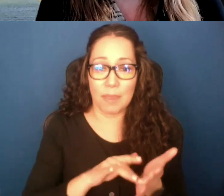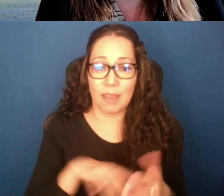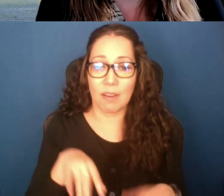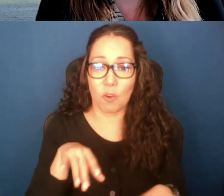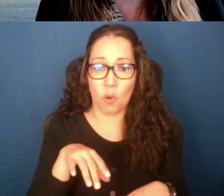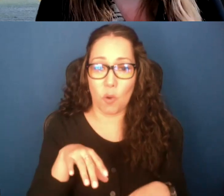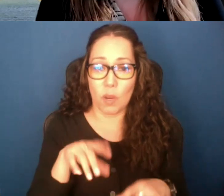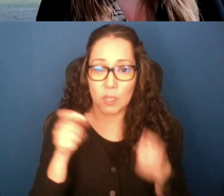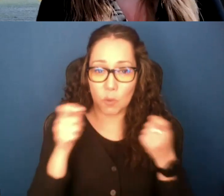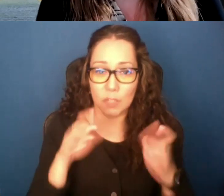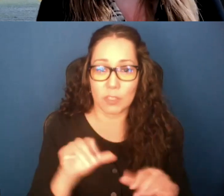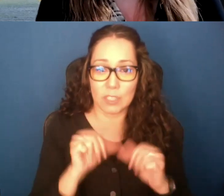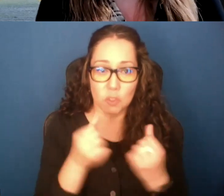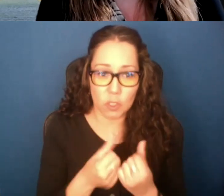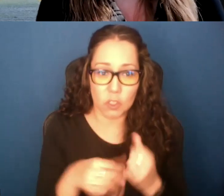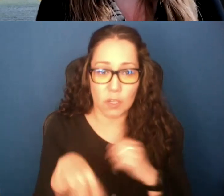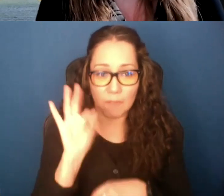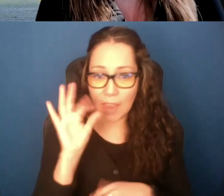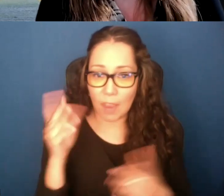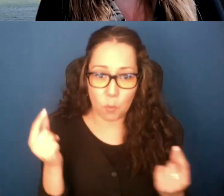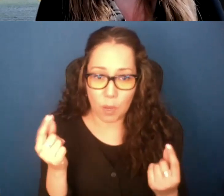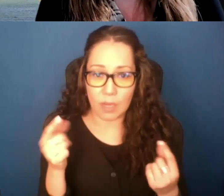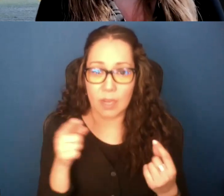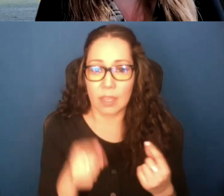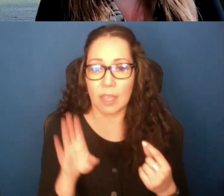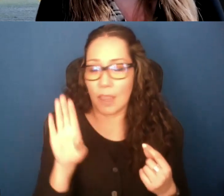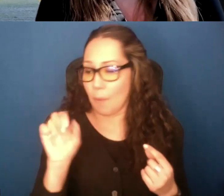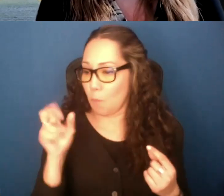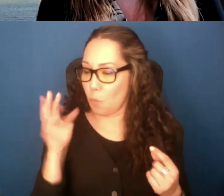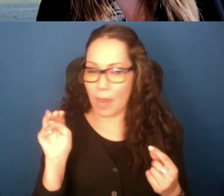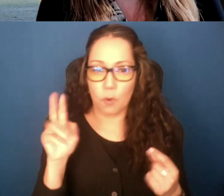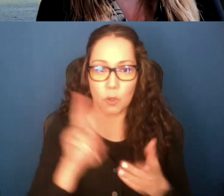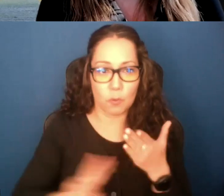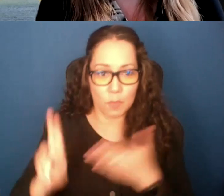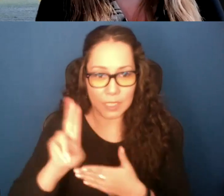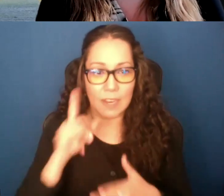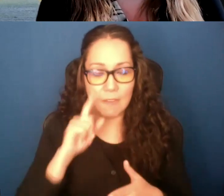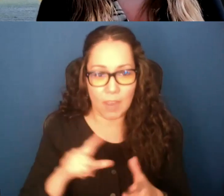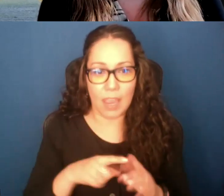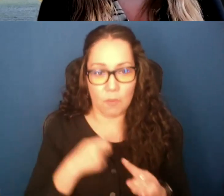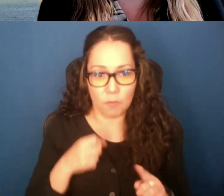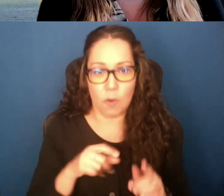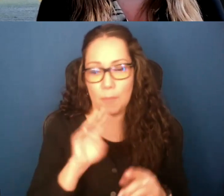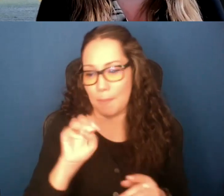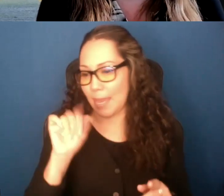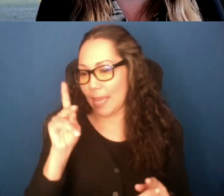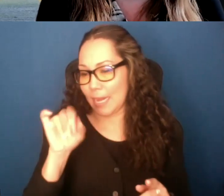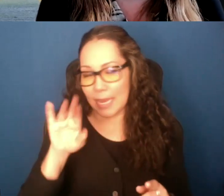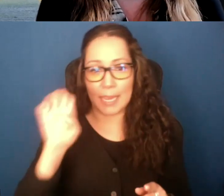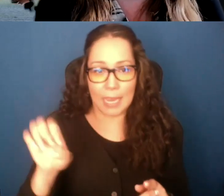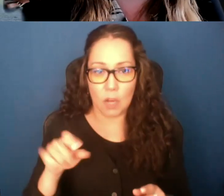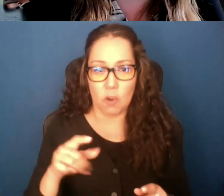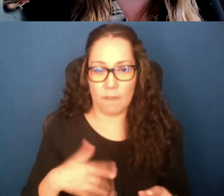found that 29% of long-term care facility residents in a 2020 National Medicare survey reported feeling